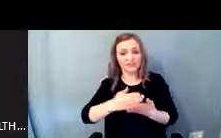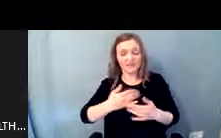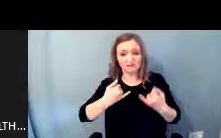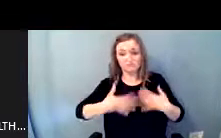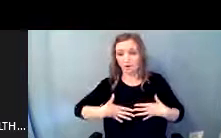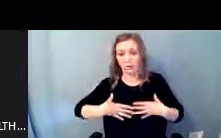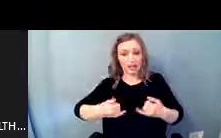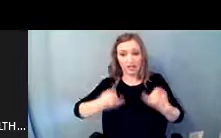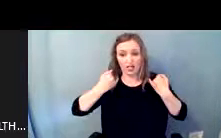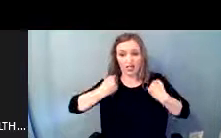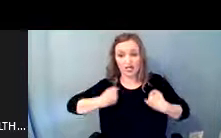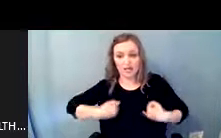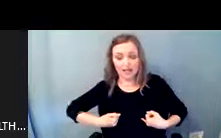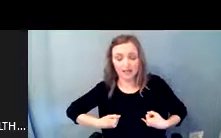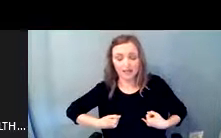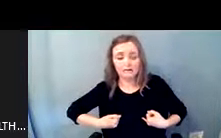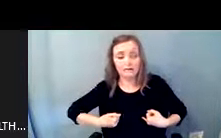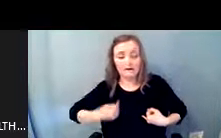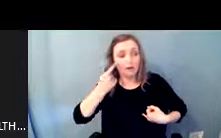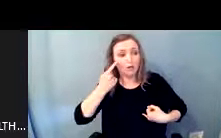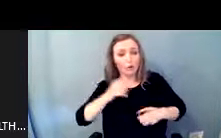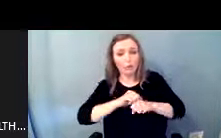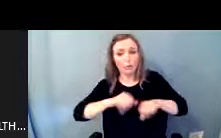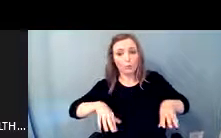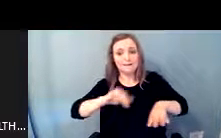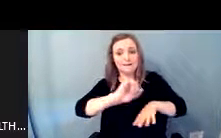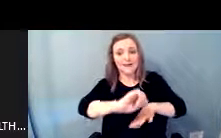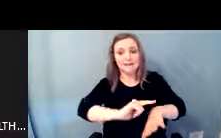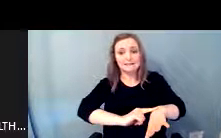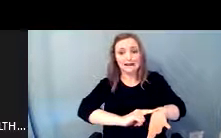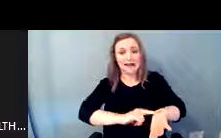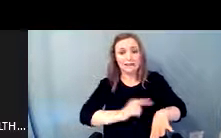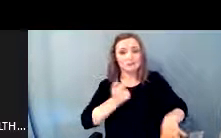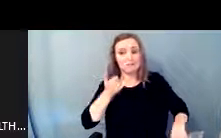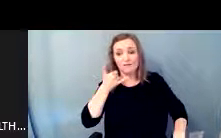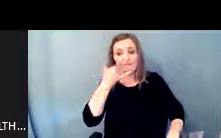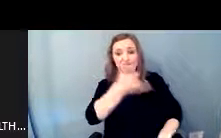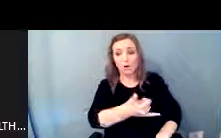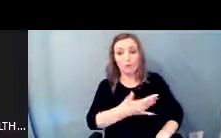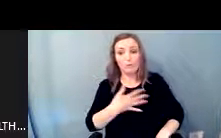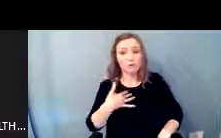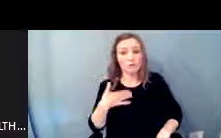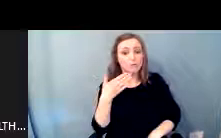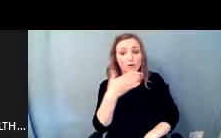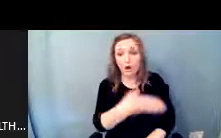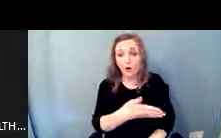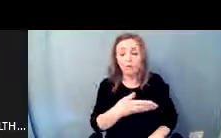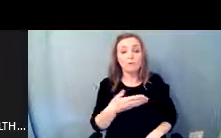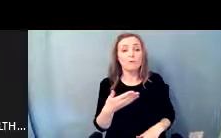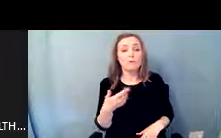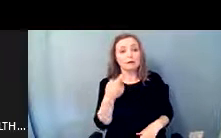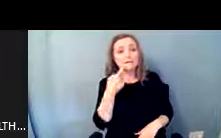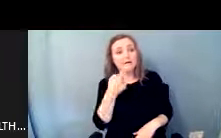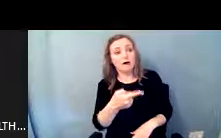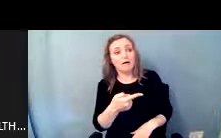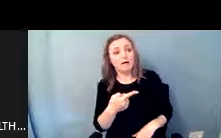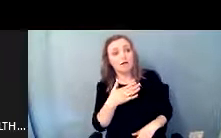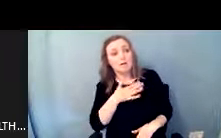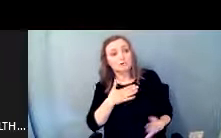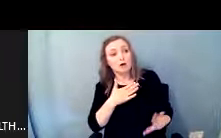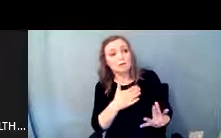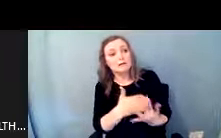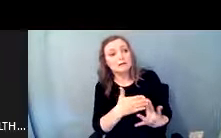it's amazing, even now, when I'm phoning patients on a daily basis, they're apologising for disturbing me